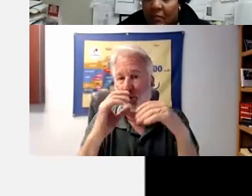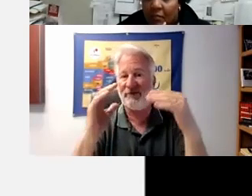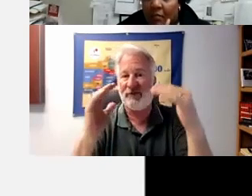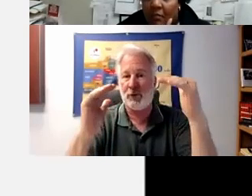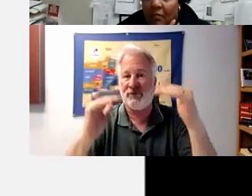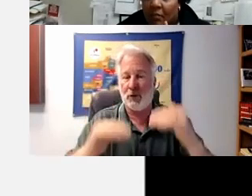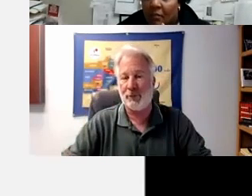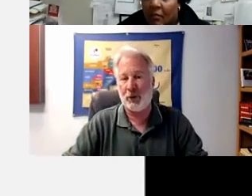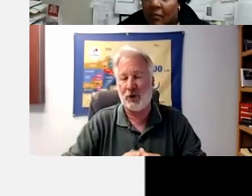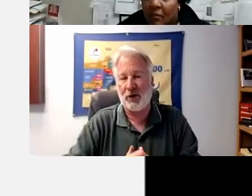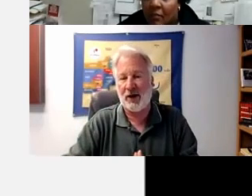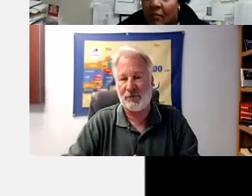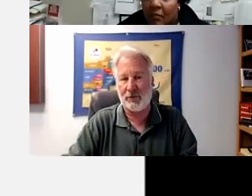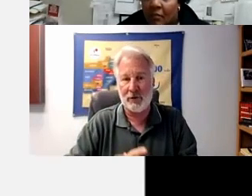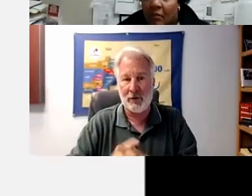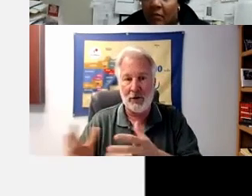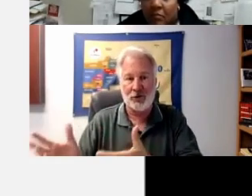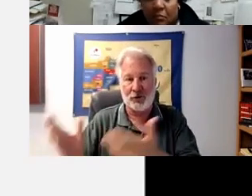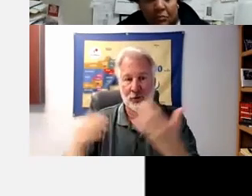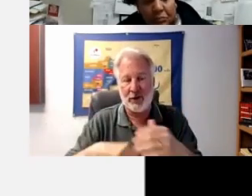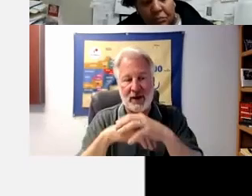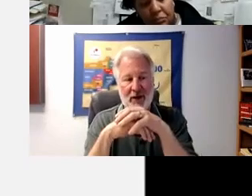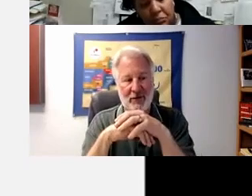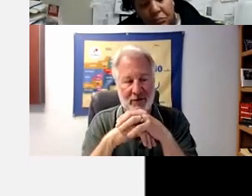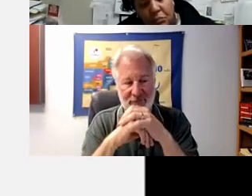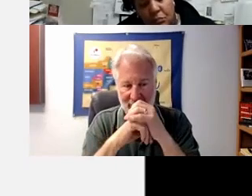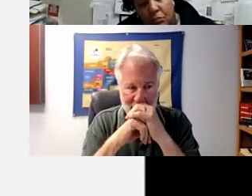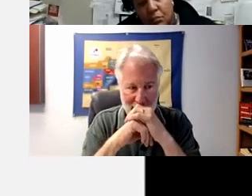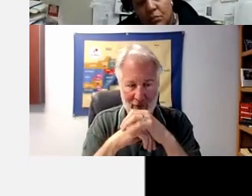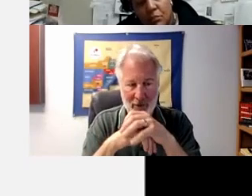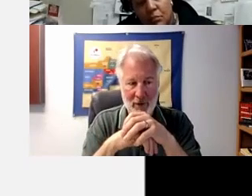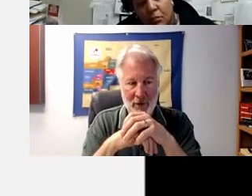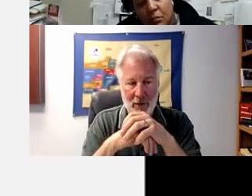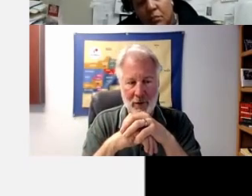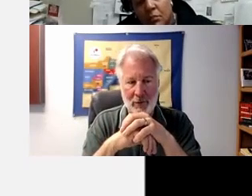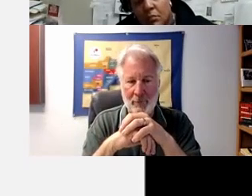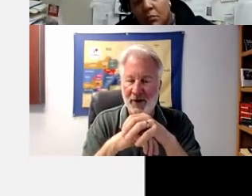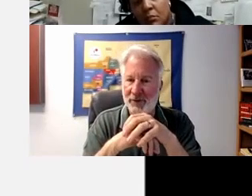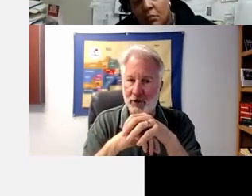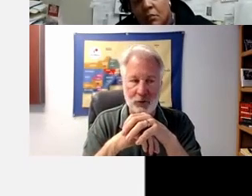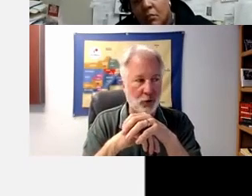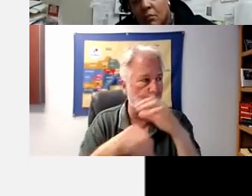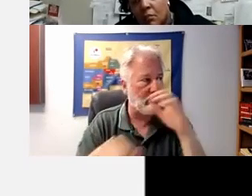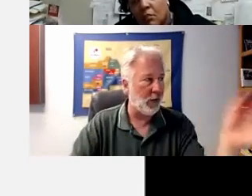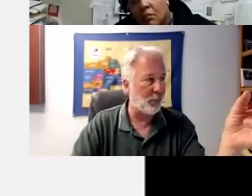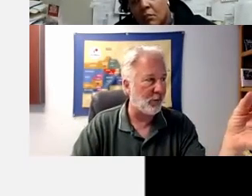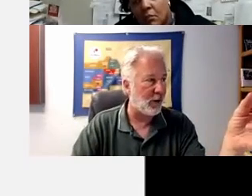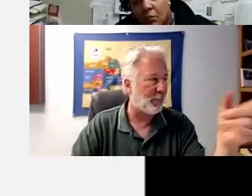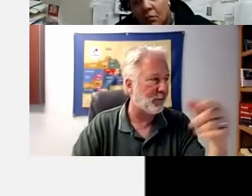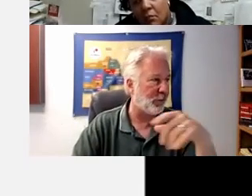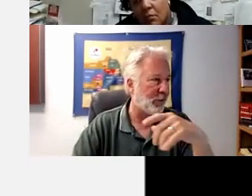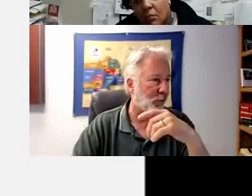our pre-fillable forms that we create for consumer intakes and stuff like that. But your